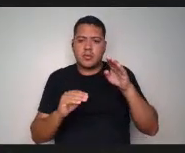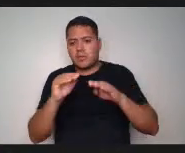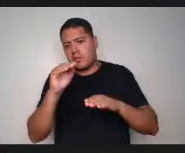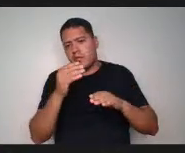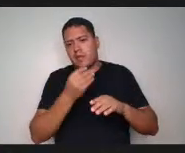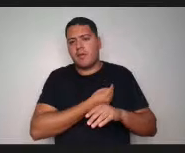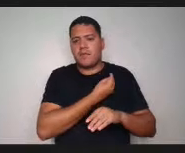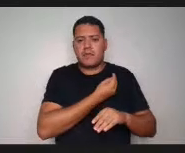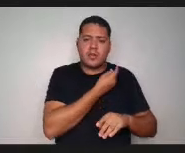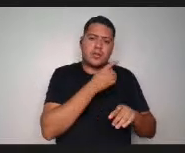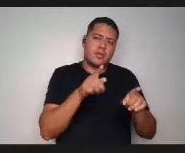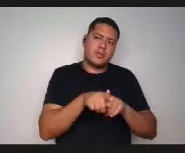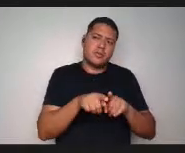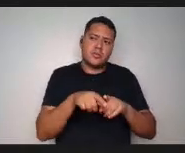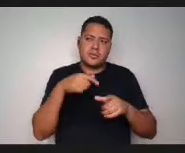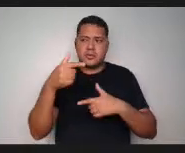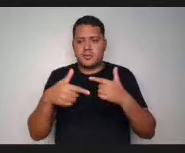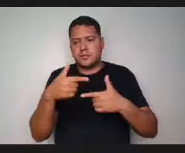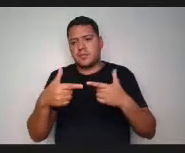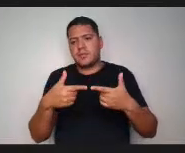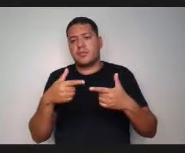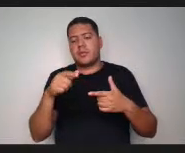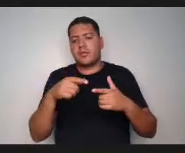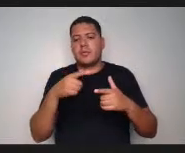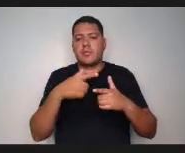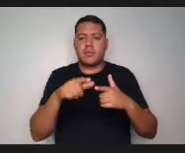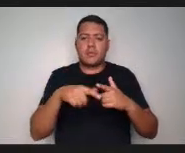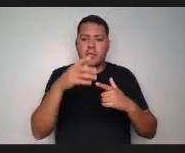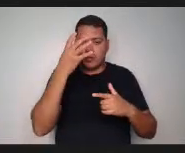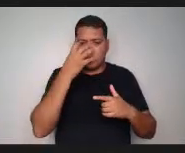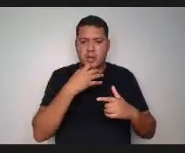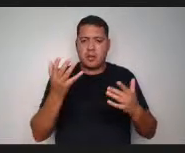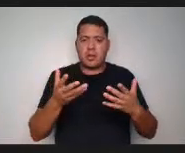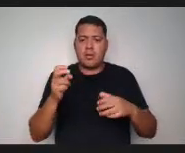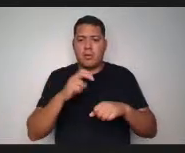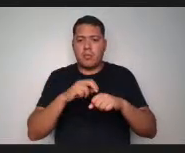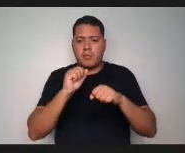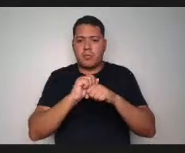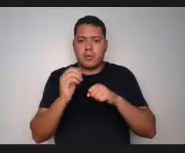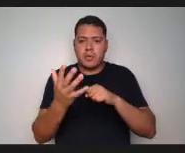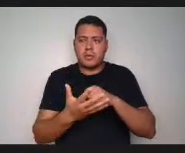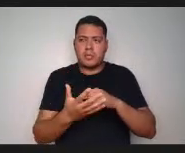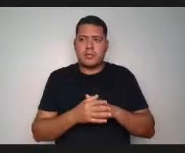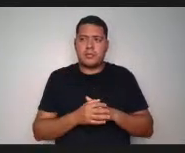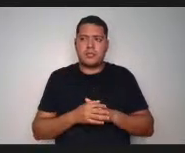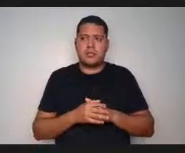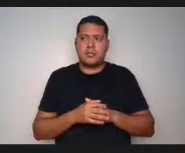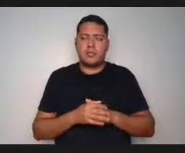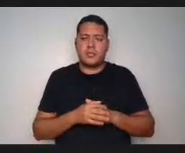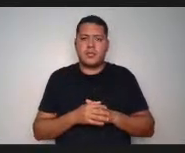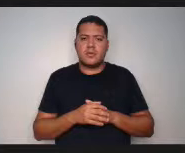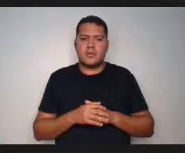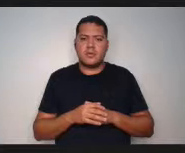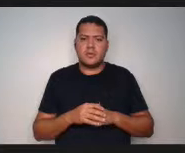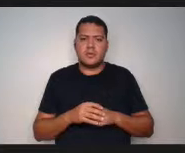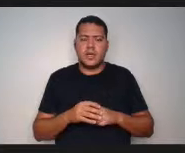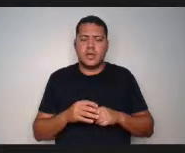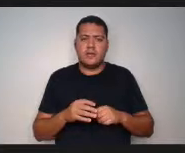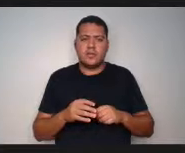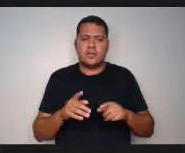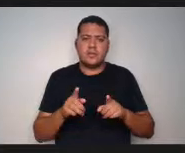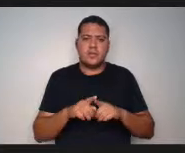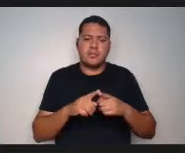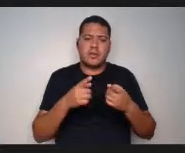pandemic, has been linked to burnout, has been linked to other forms of health problems, including higher blood